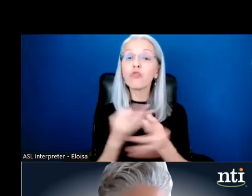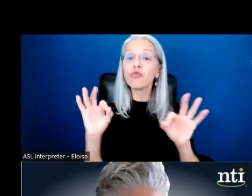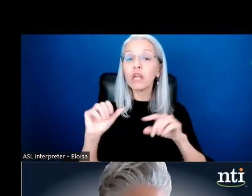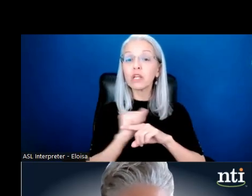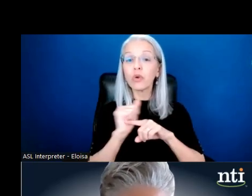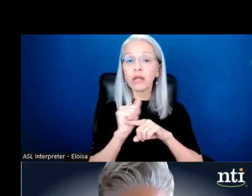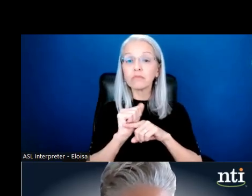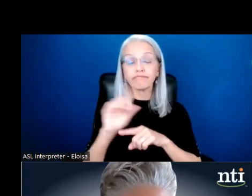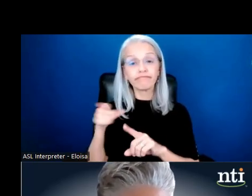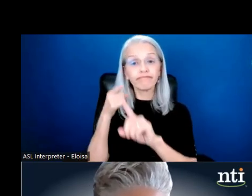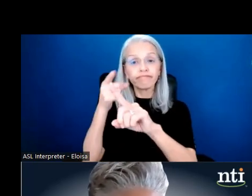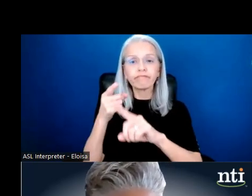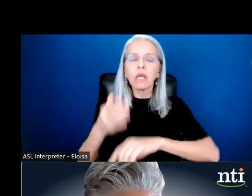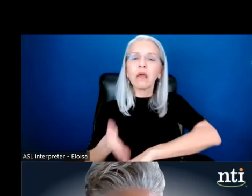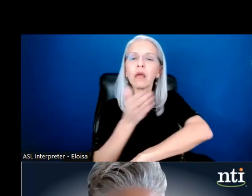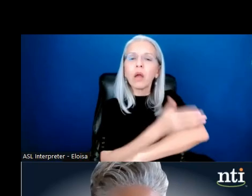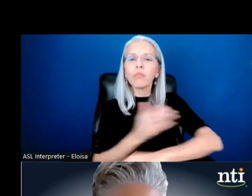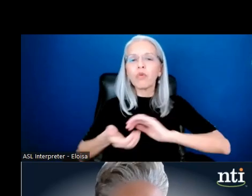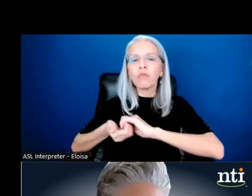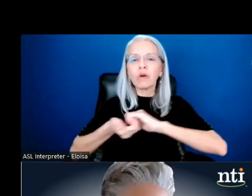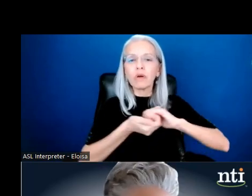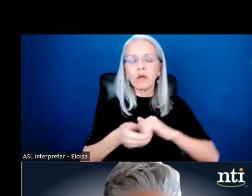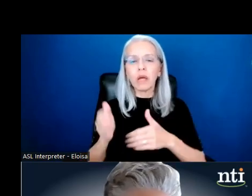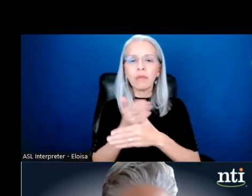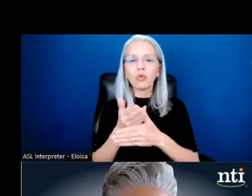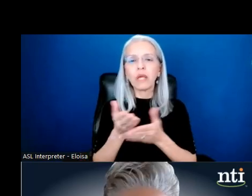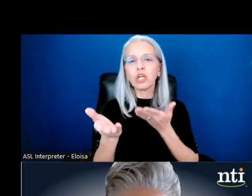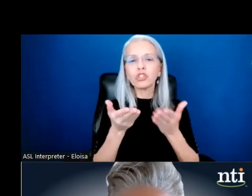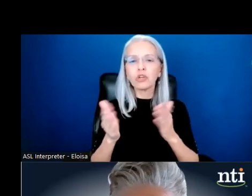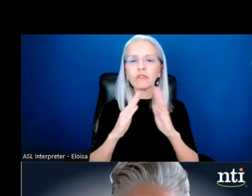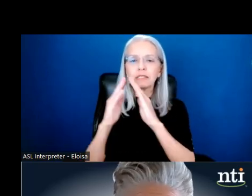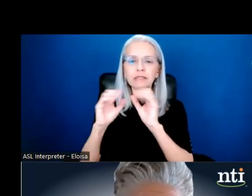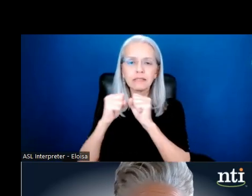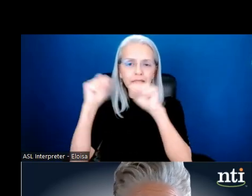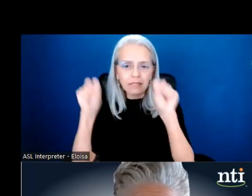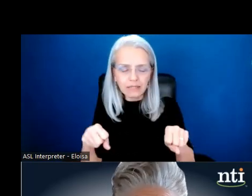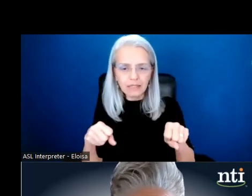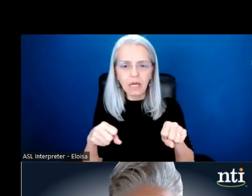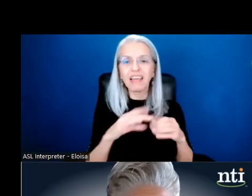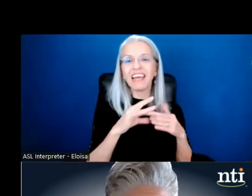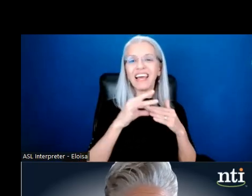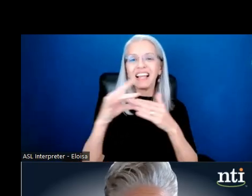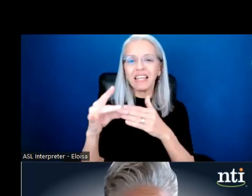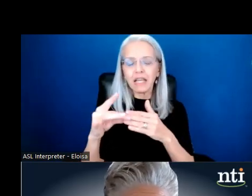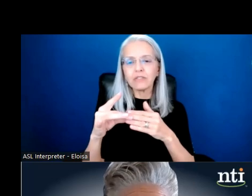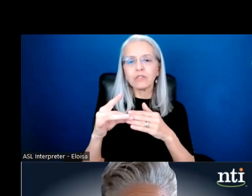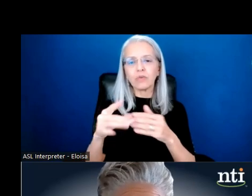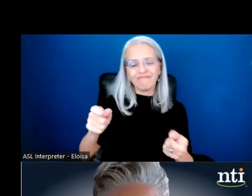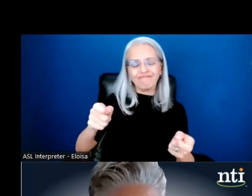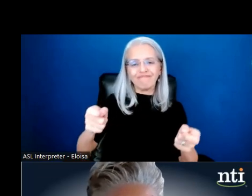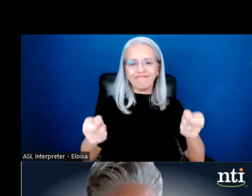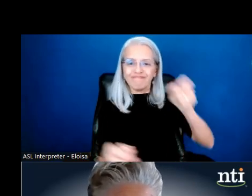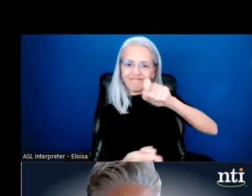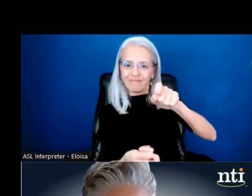improve collaboration between service systems, leading to what we believe is real practice change